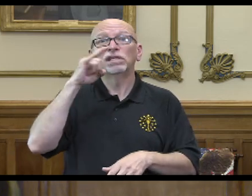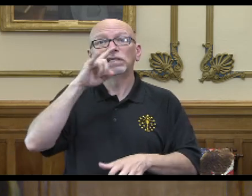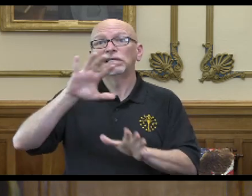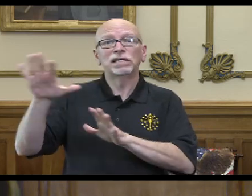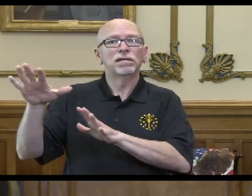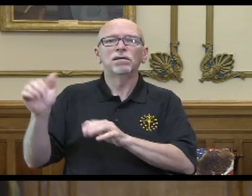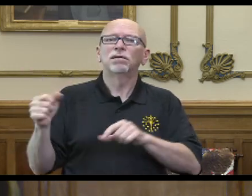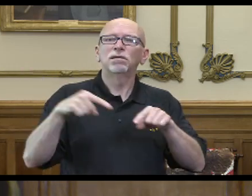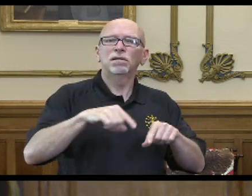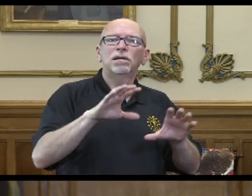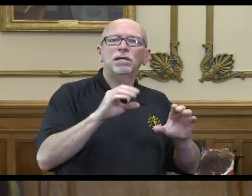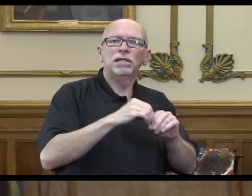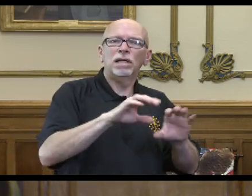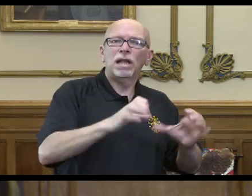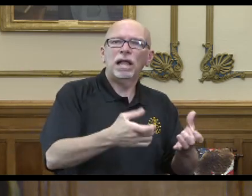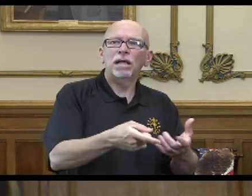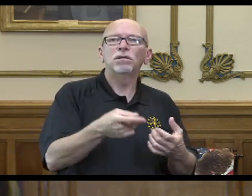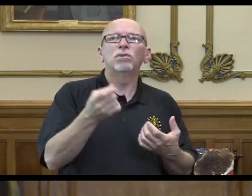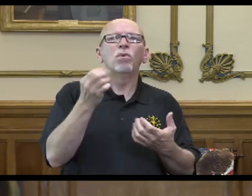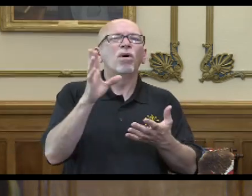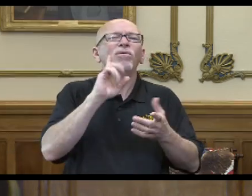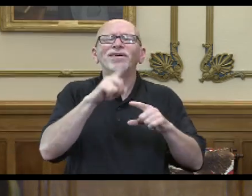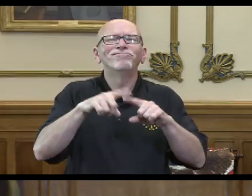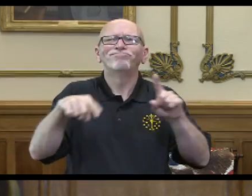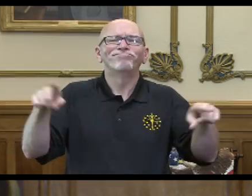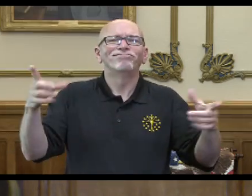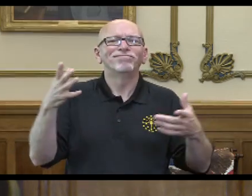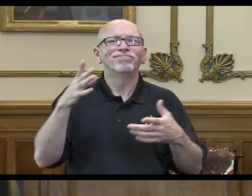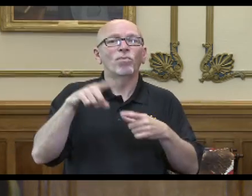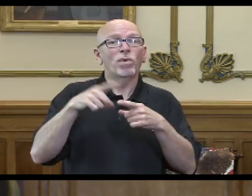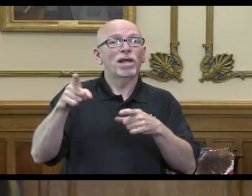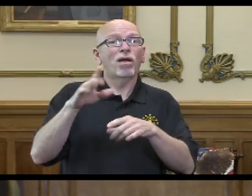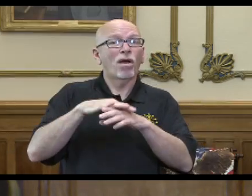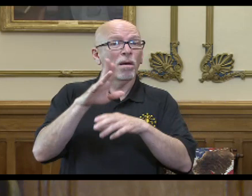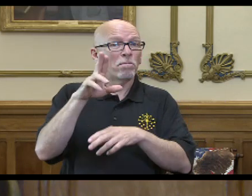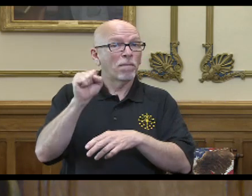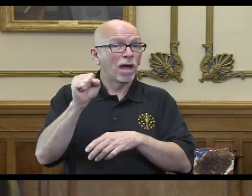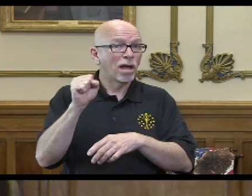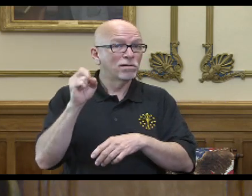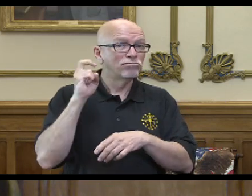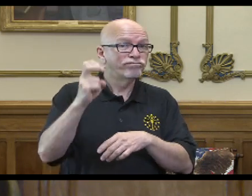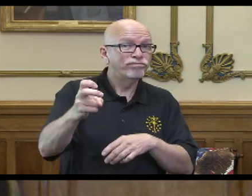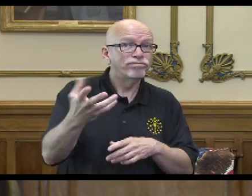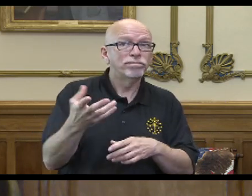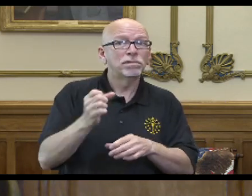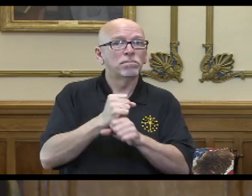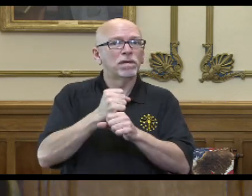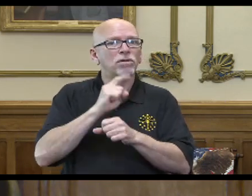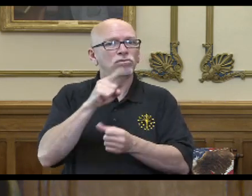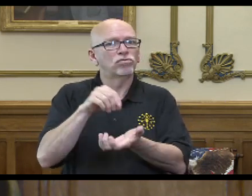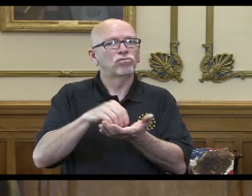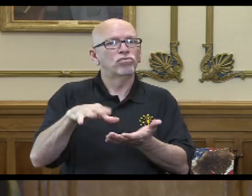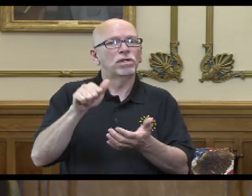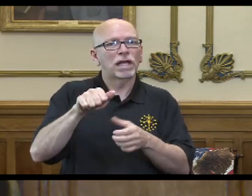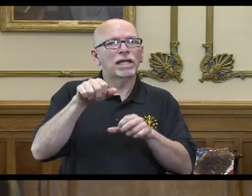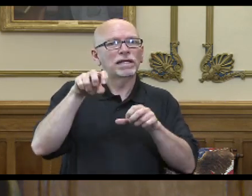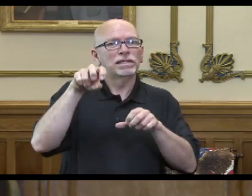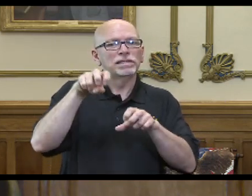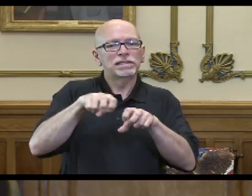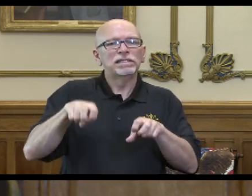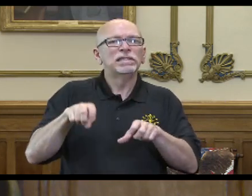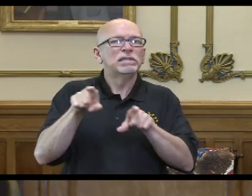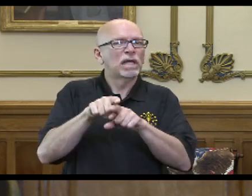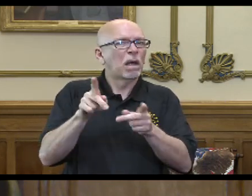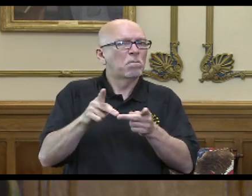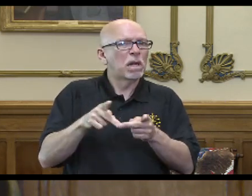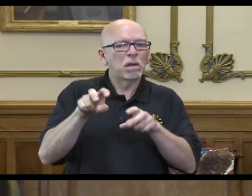it, when schools, as they transport kids on the bus, can make sure that students sit in about the same